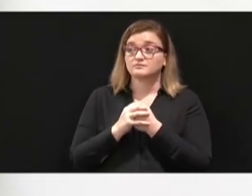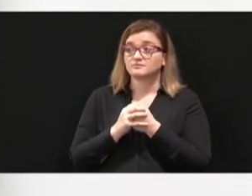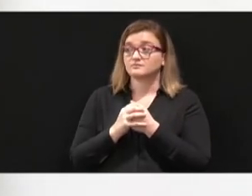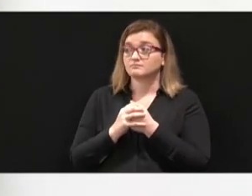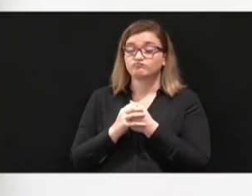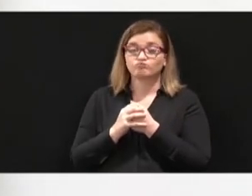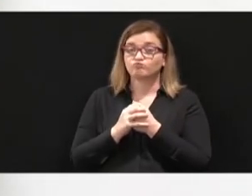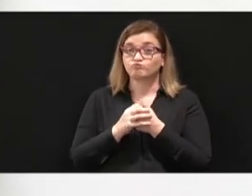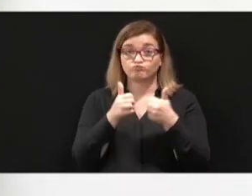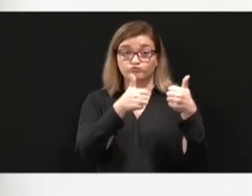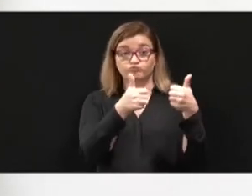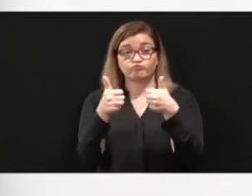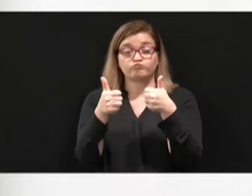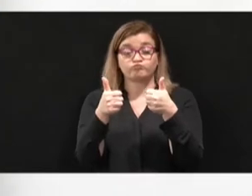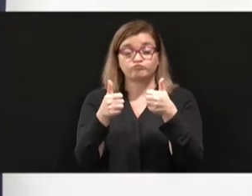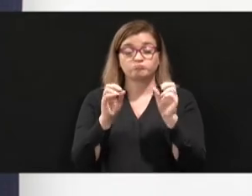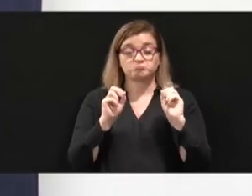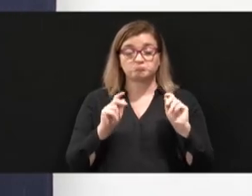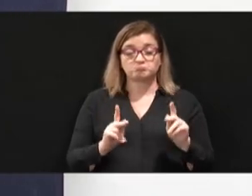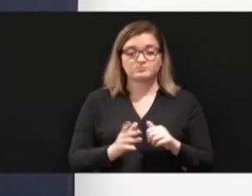Are we good? Okay.